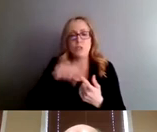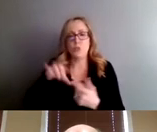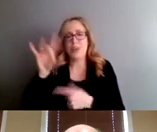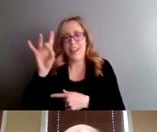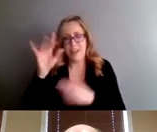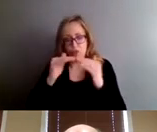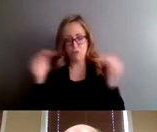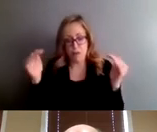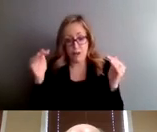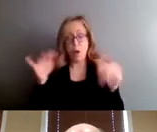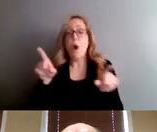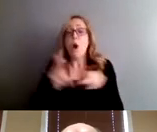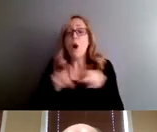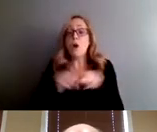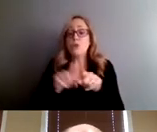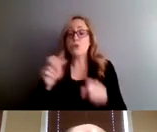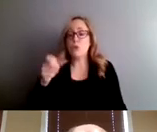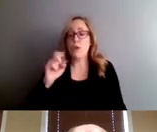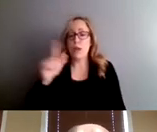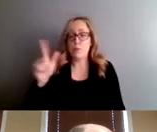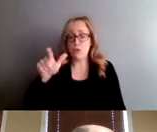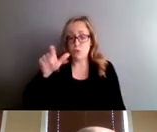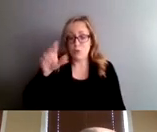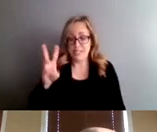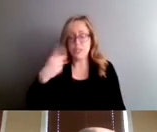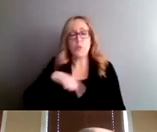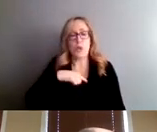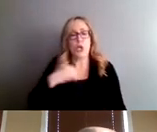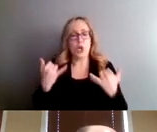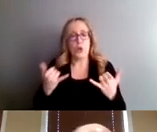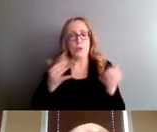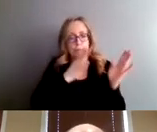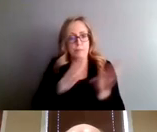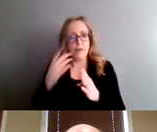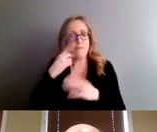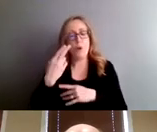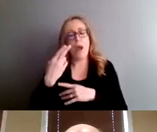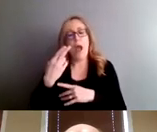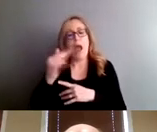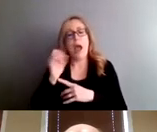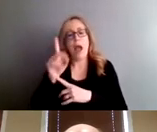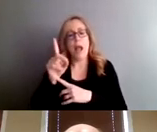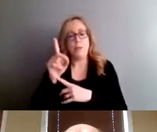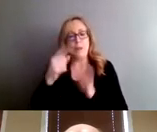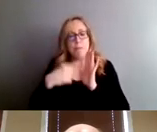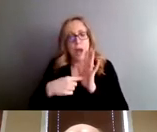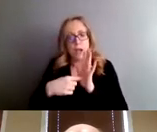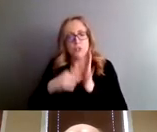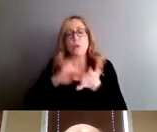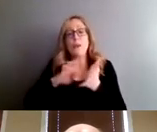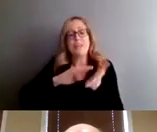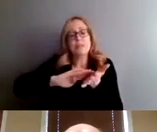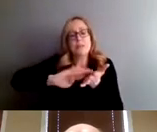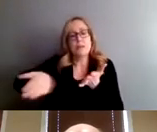on April 26th, following the spring break, currently we're planning for a hybrid model at Lowell High School with lunchtime dismissal as we